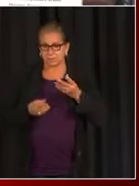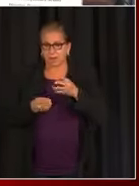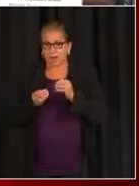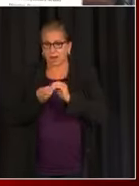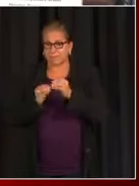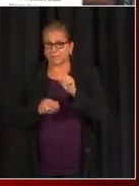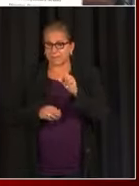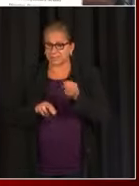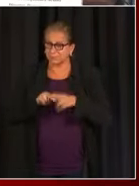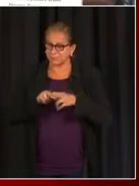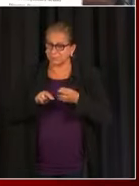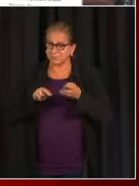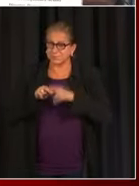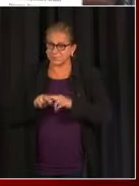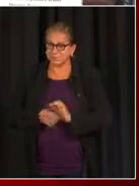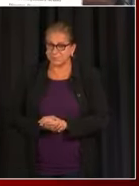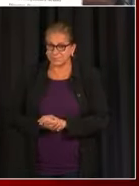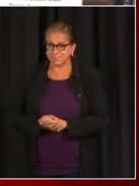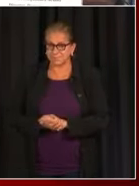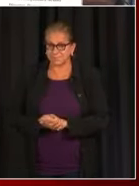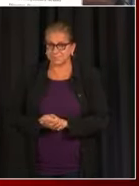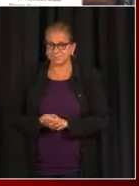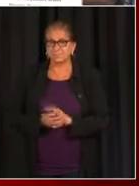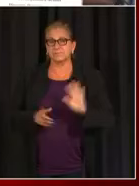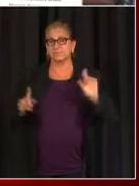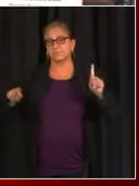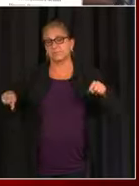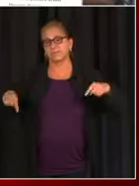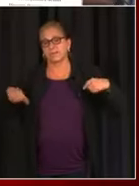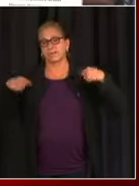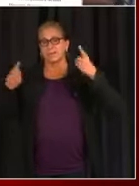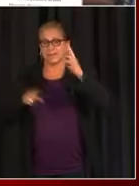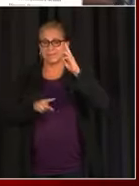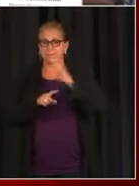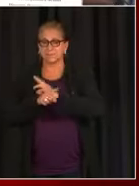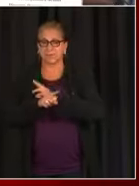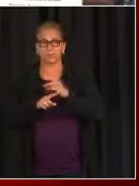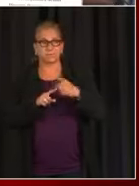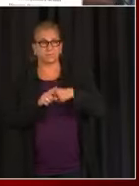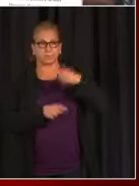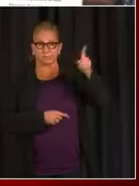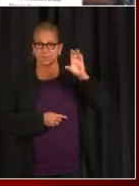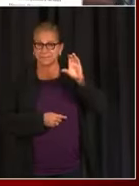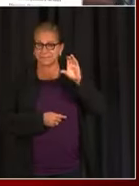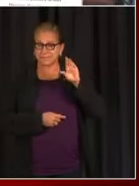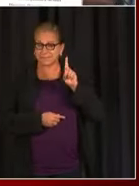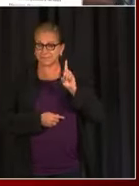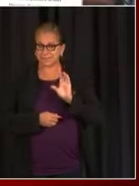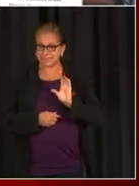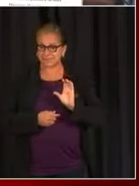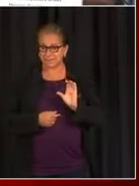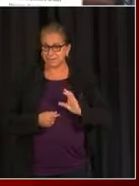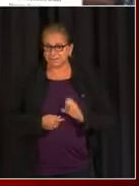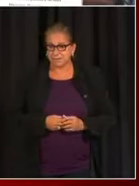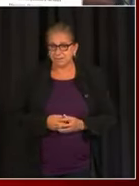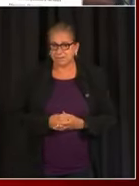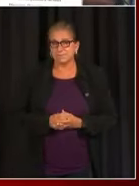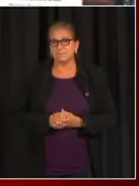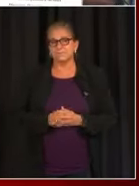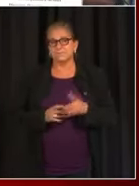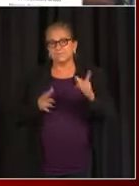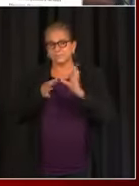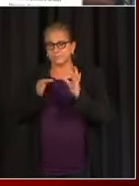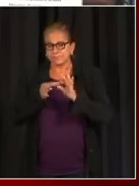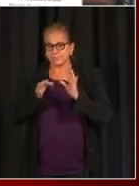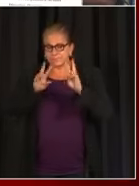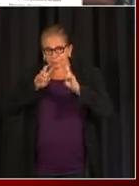months, likely 6 months or so before the CDC created a continuum for transmission and it